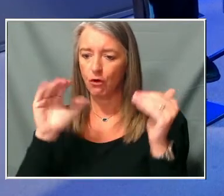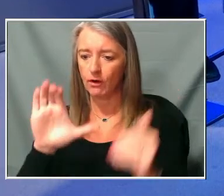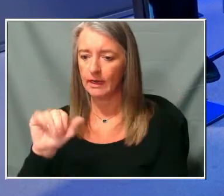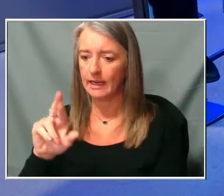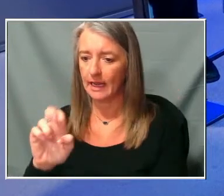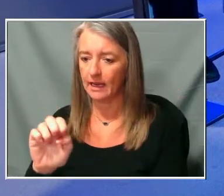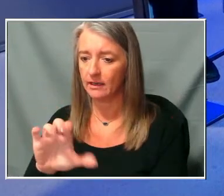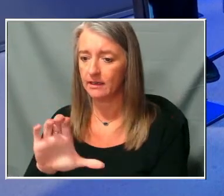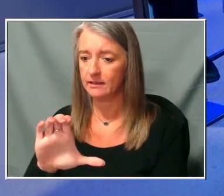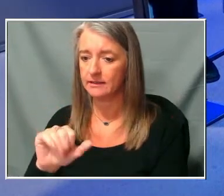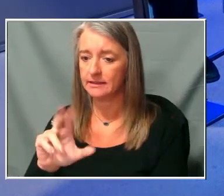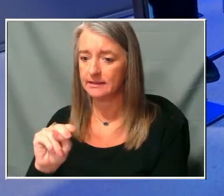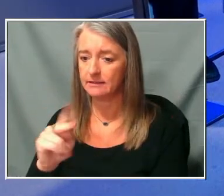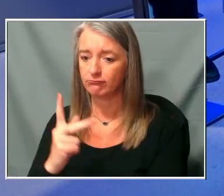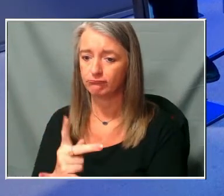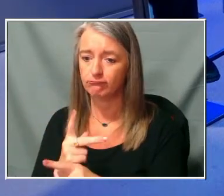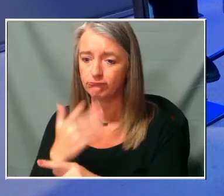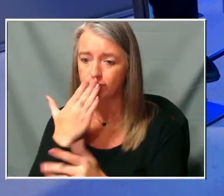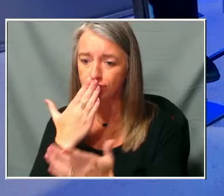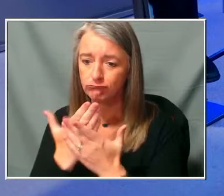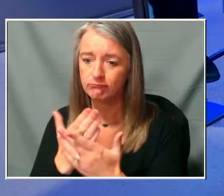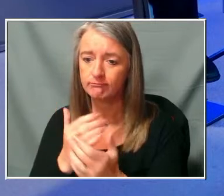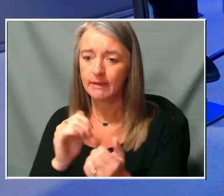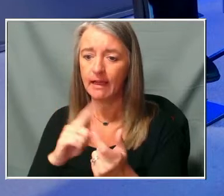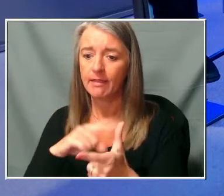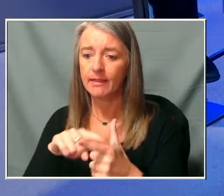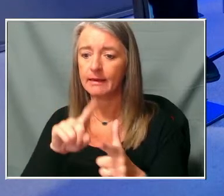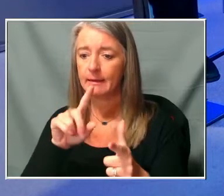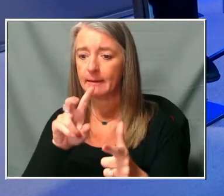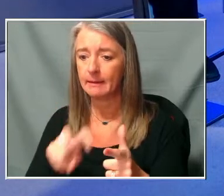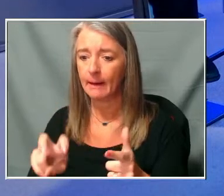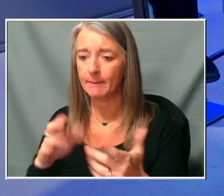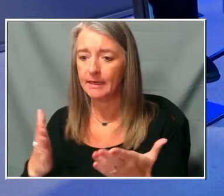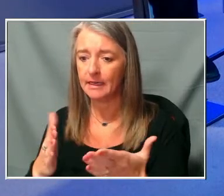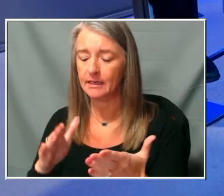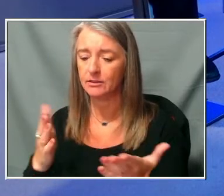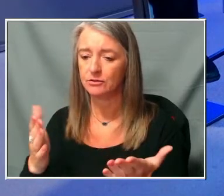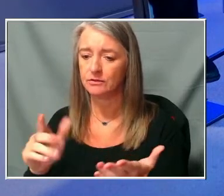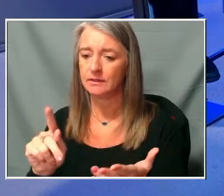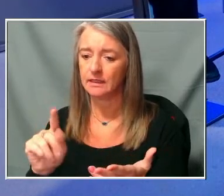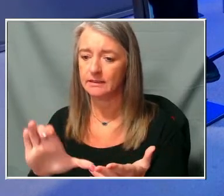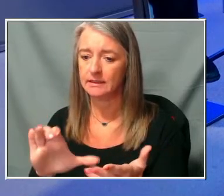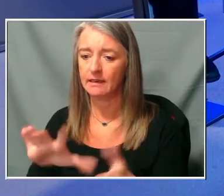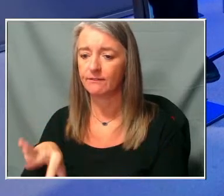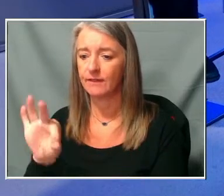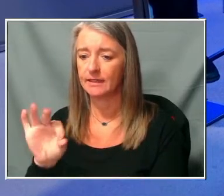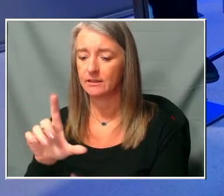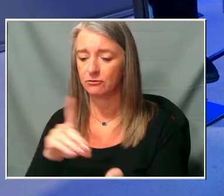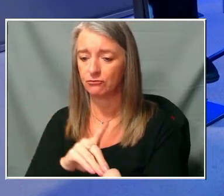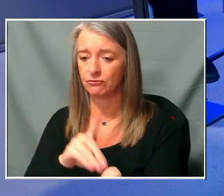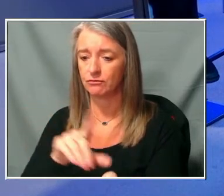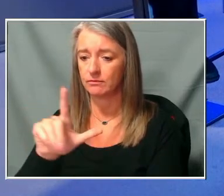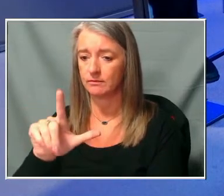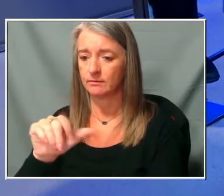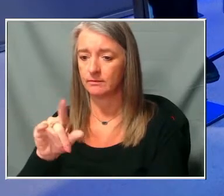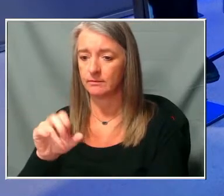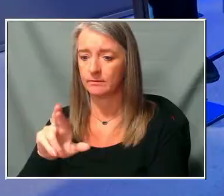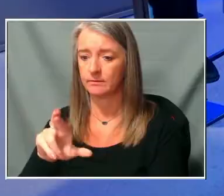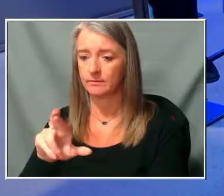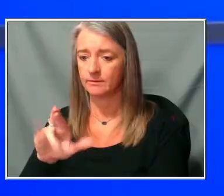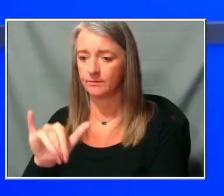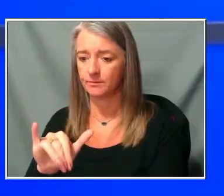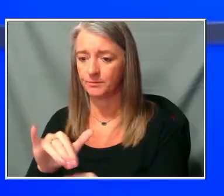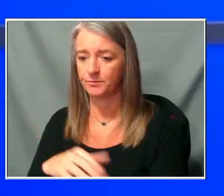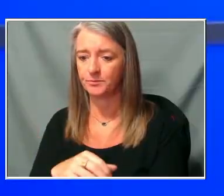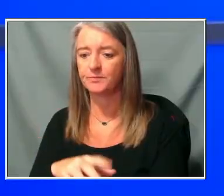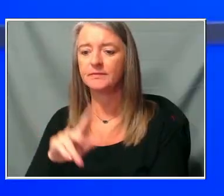they took great care of you. Tell us about coming here and finding Dr. Lowry. Absolutely. So Kansas has always been